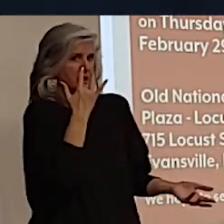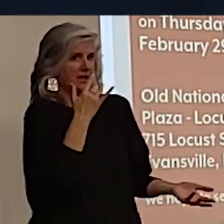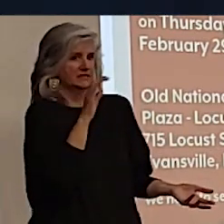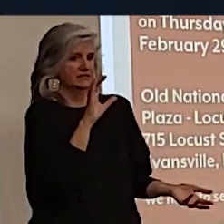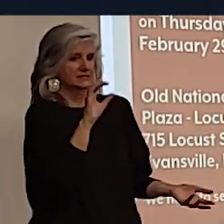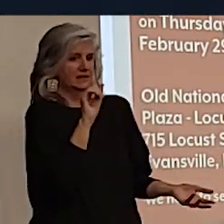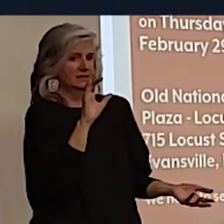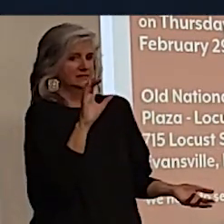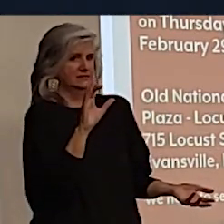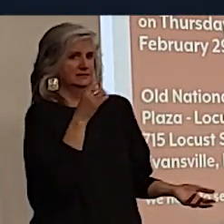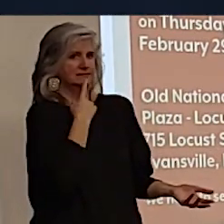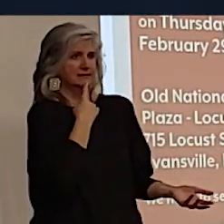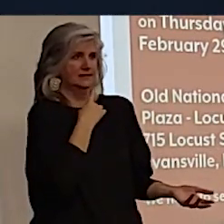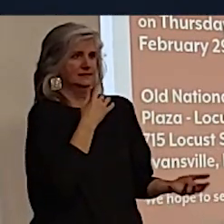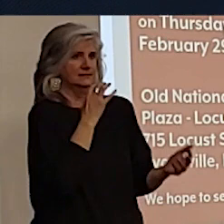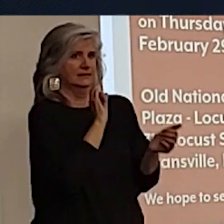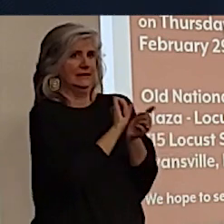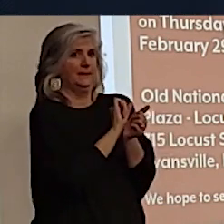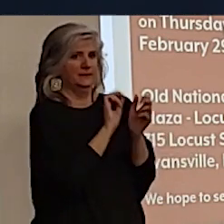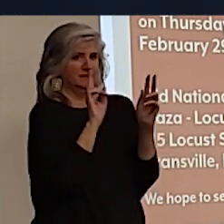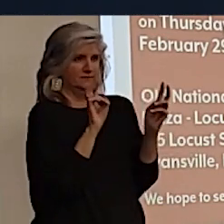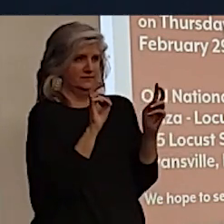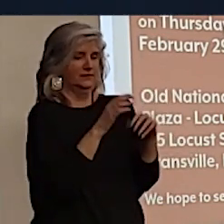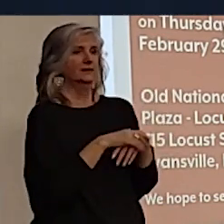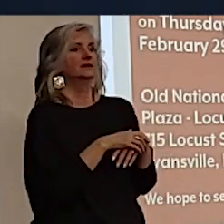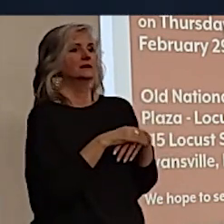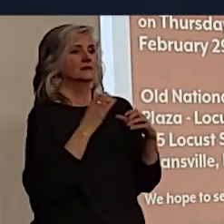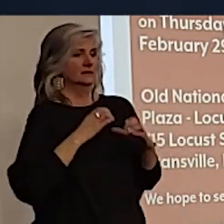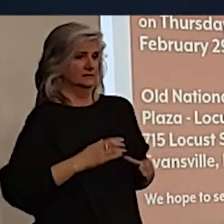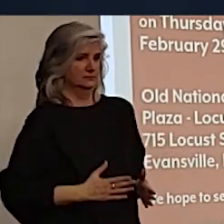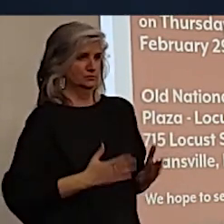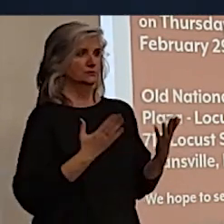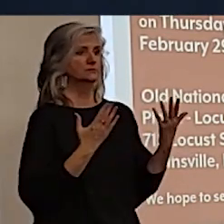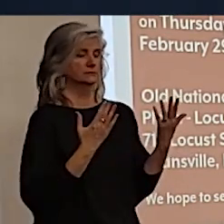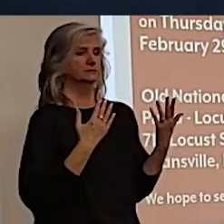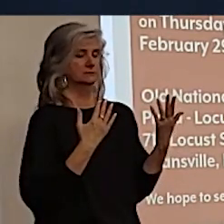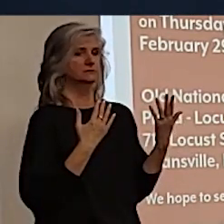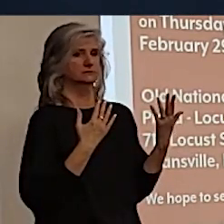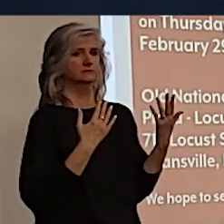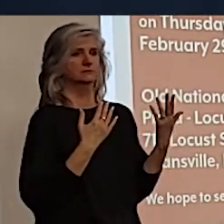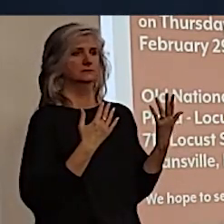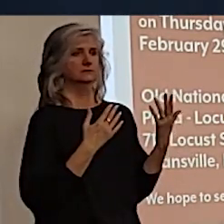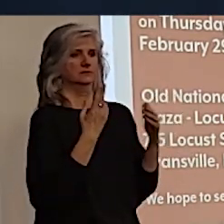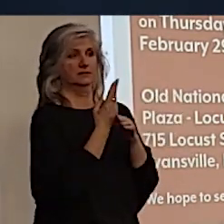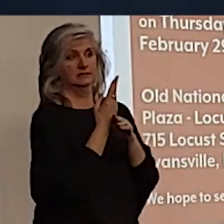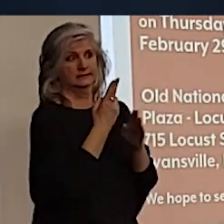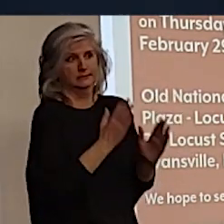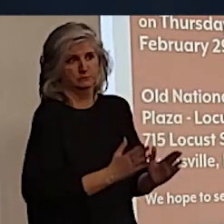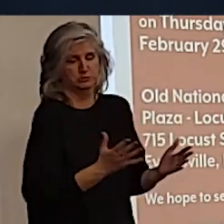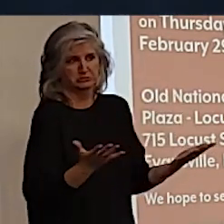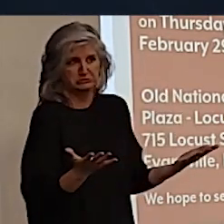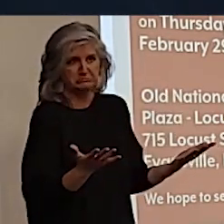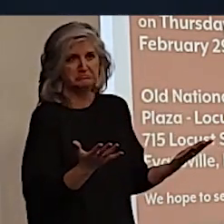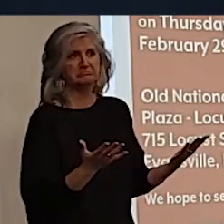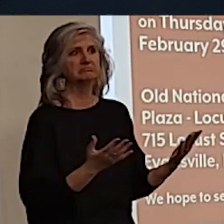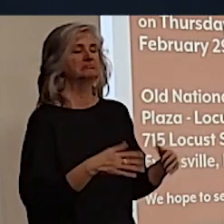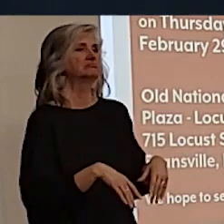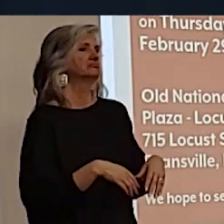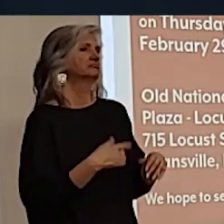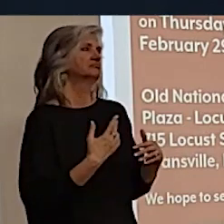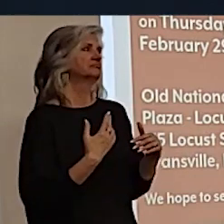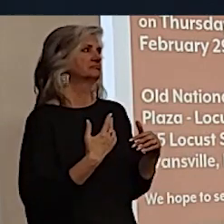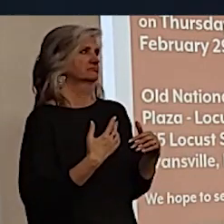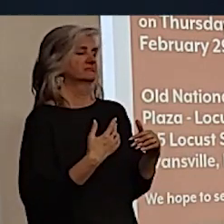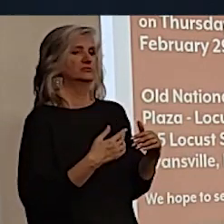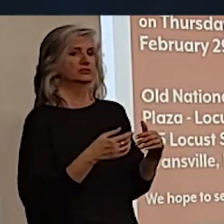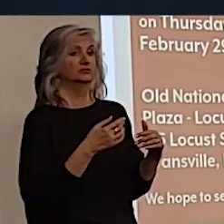CAC says captive customers, captive consumers. We don't like just saying customers necessarily.